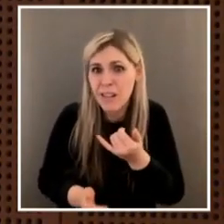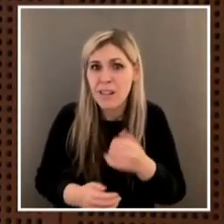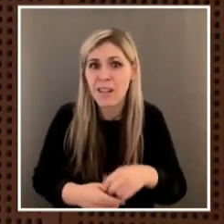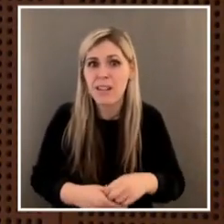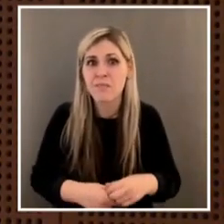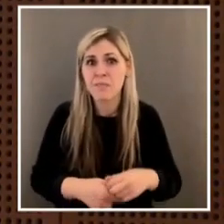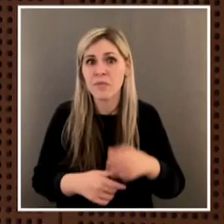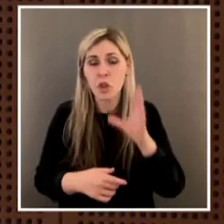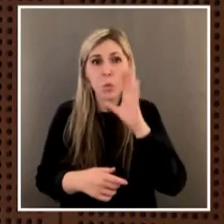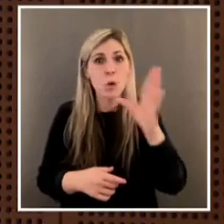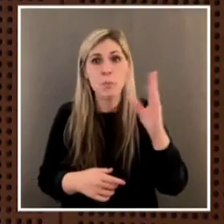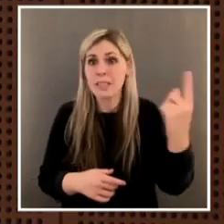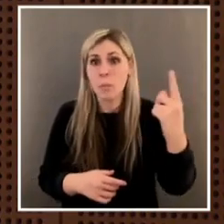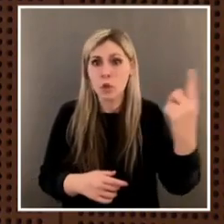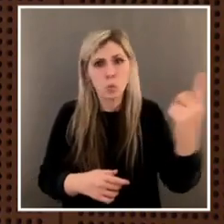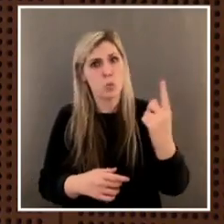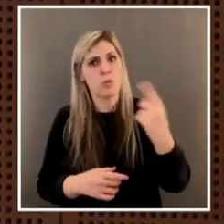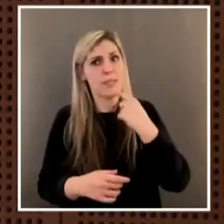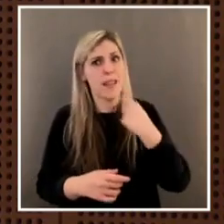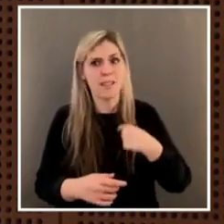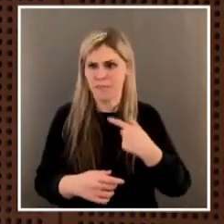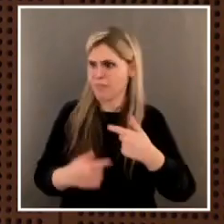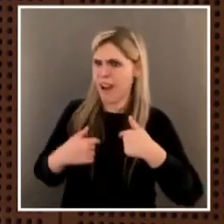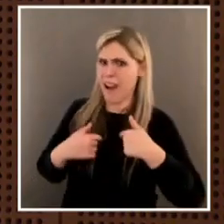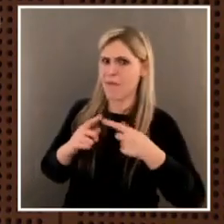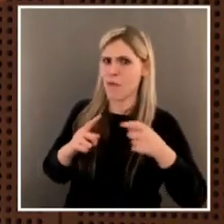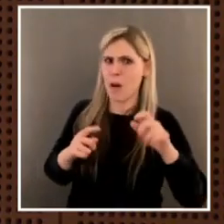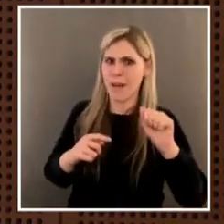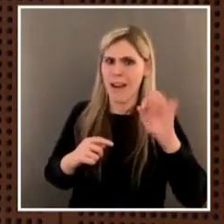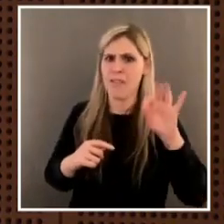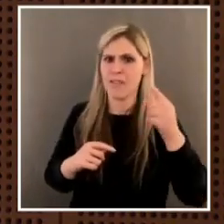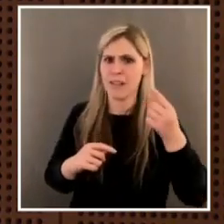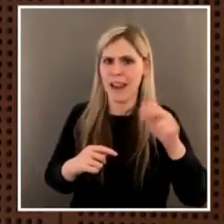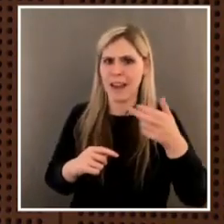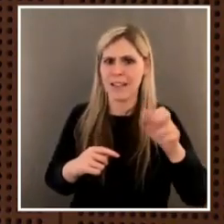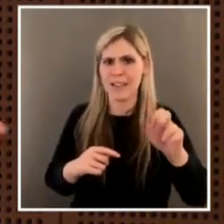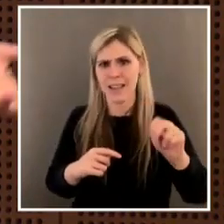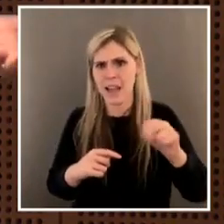There's going to be someone who says, well, that I'm Afghan and that's not what we do.